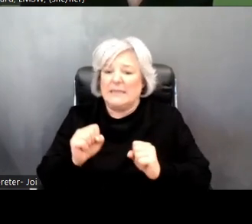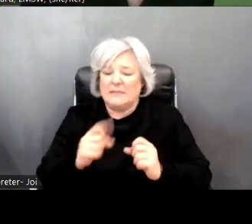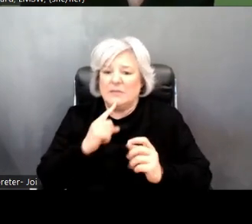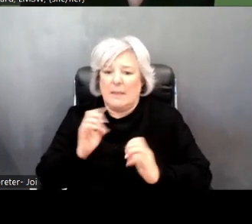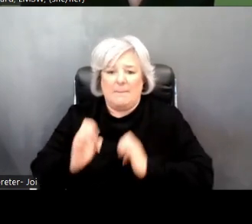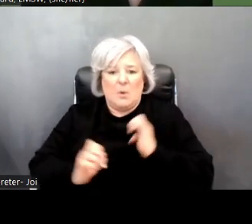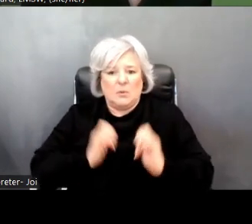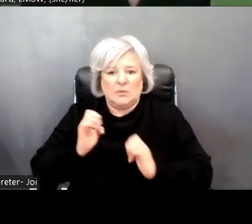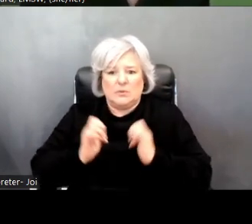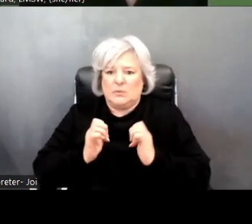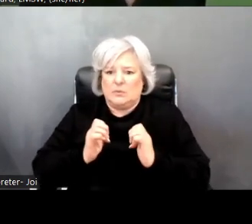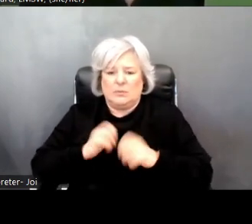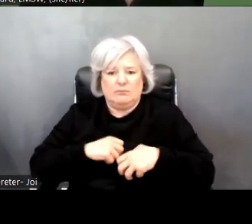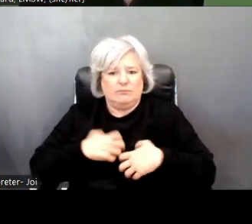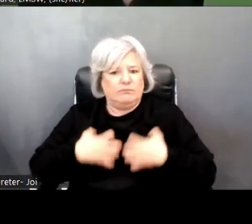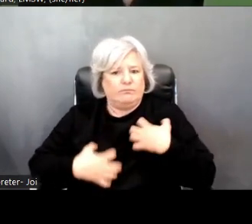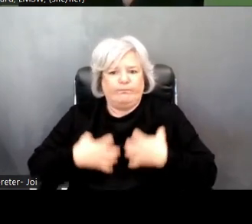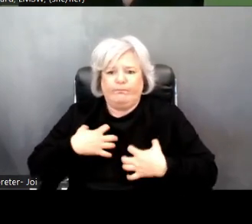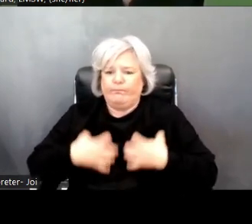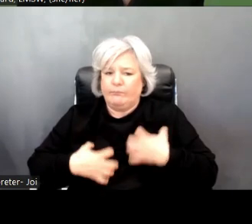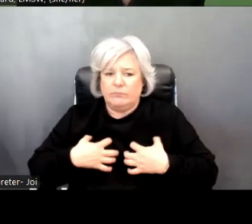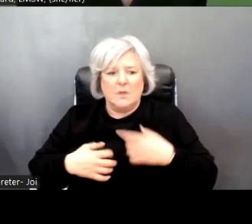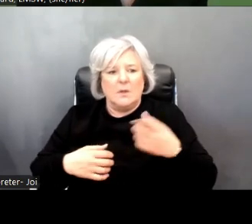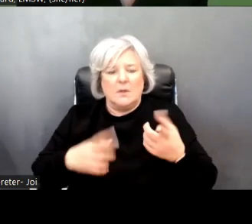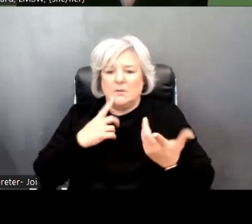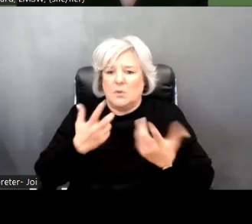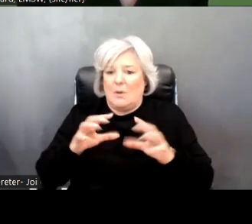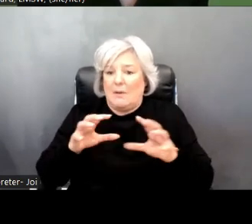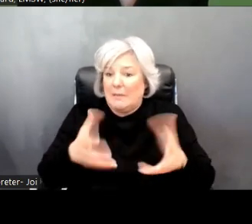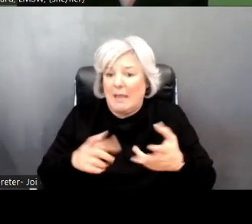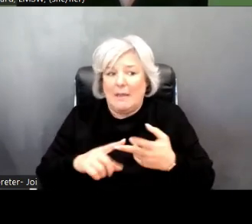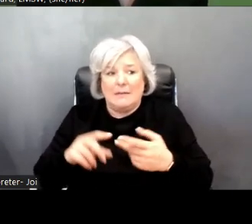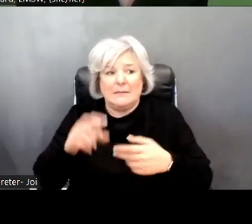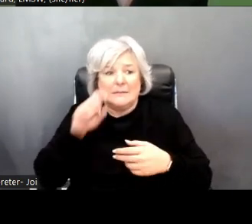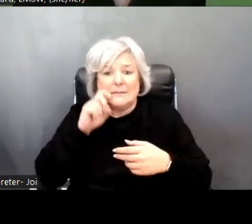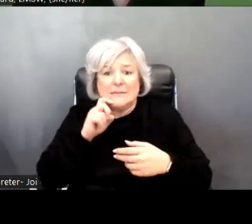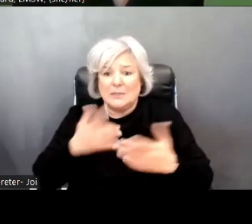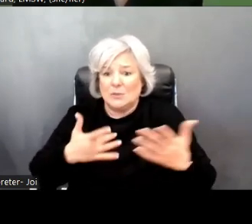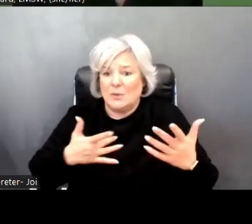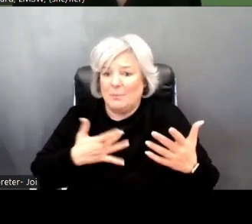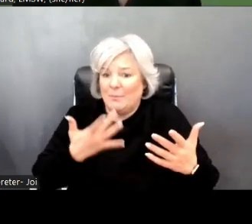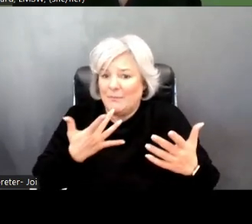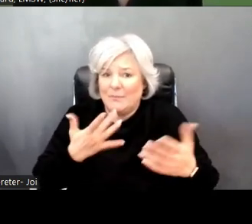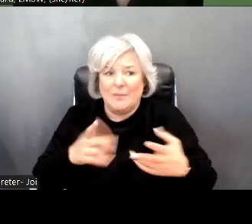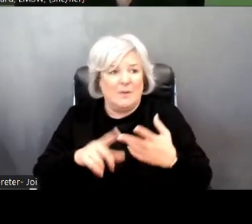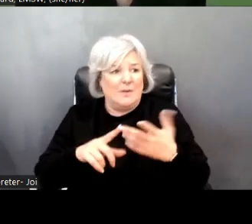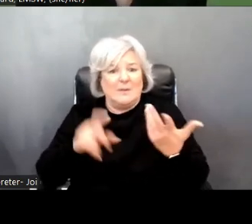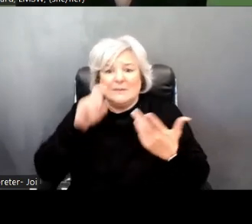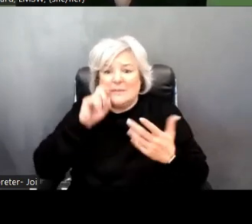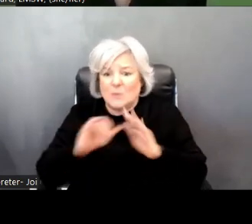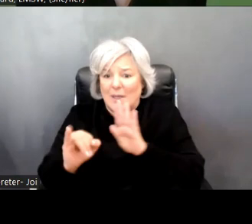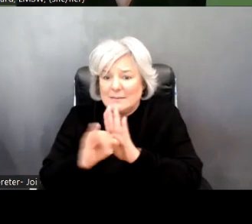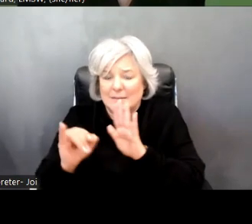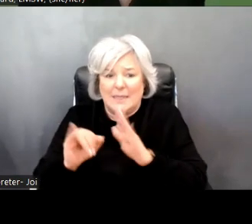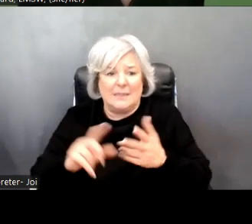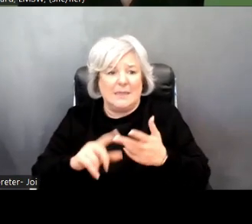So race, ethnicity, culture, class, sexual orientation, gender identity, and formation